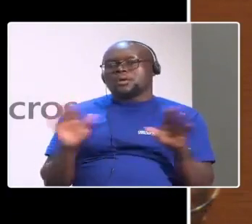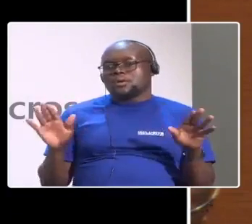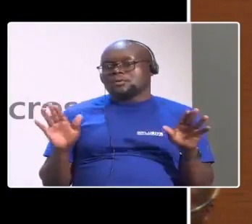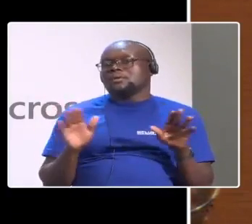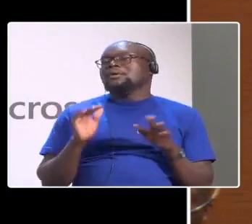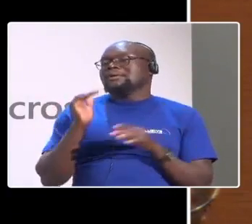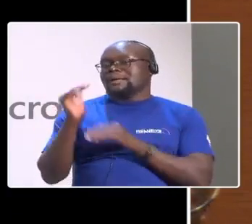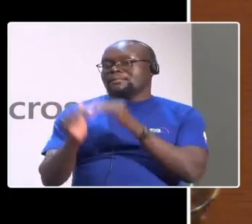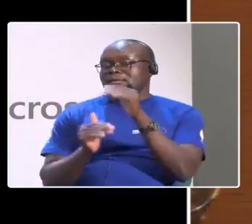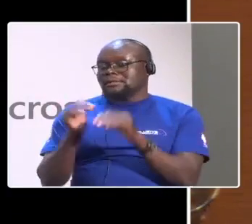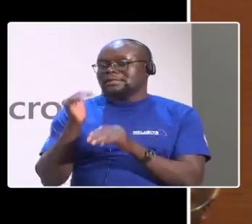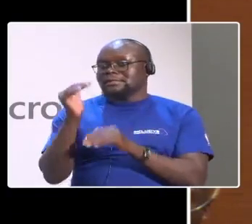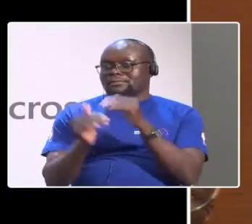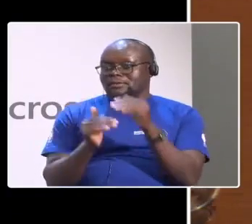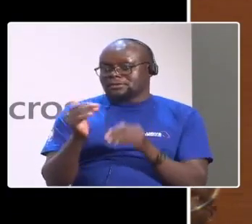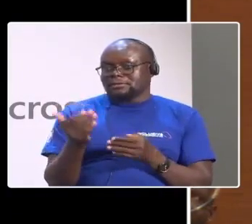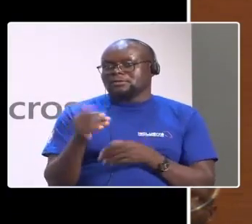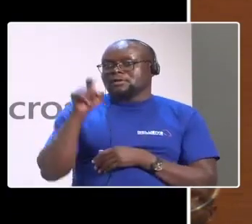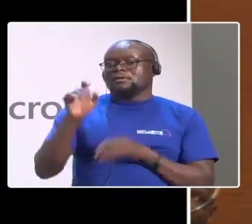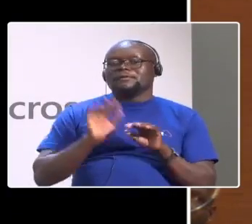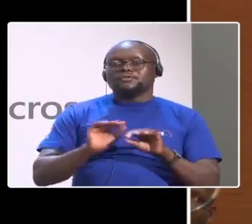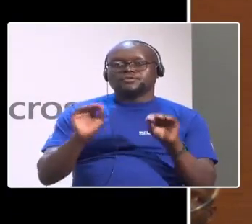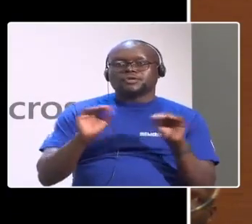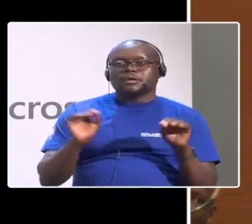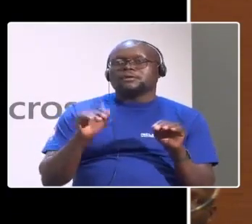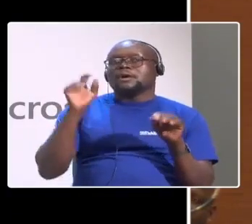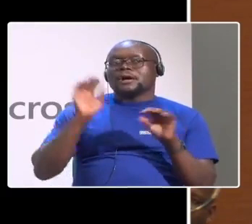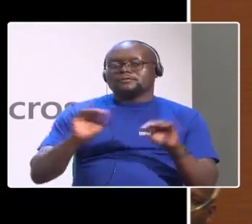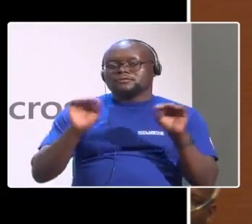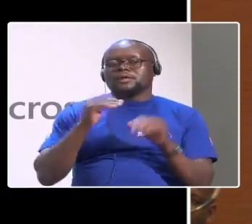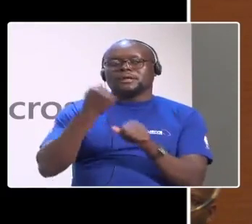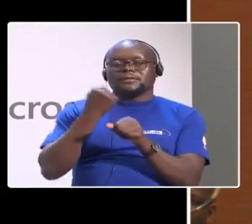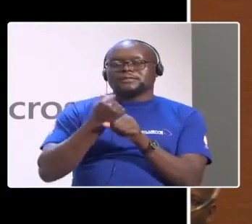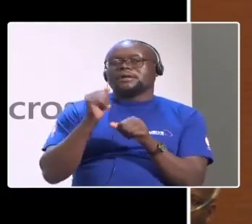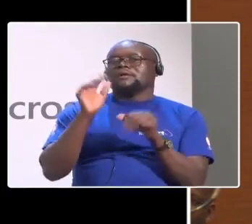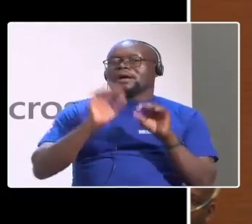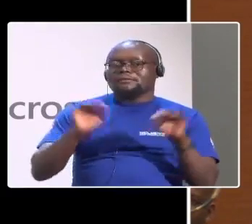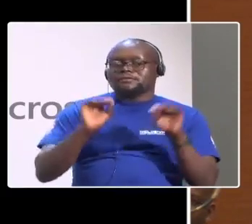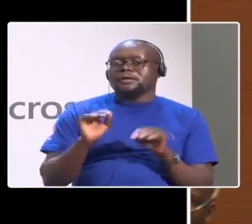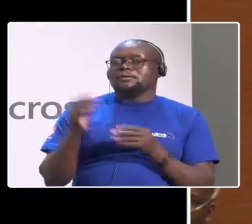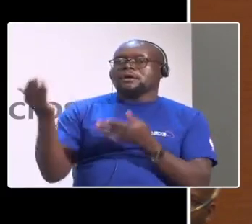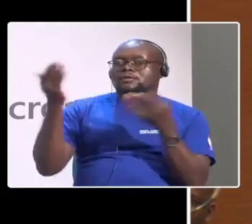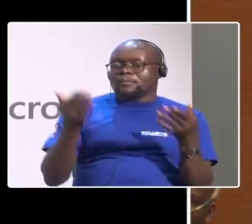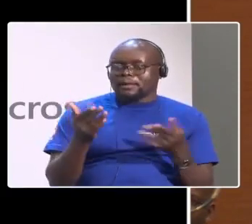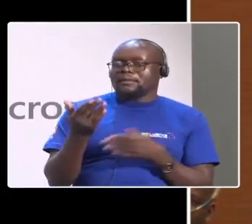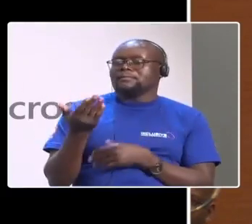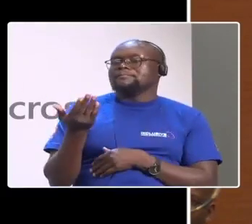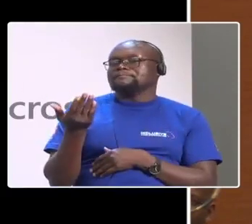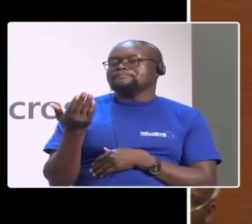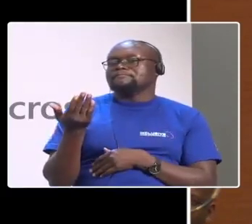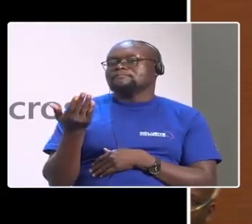It's a process. It's a process. You have to train. Yeah? You have to train your staff. You have to train. You have to bring it. You have to bring it to